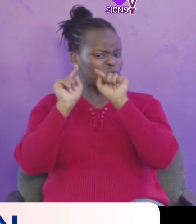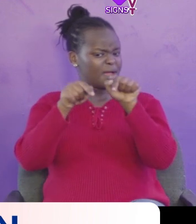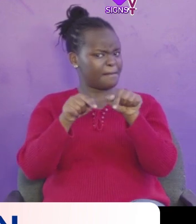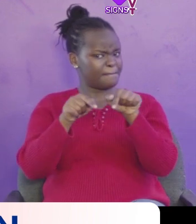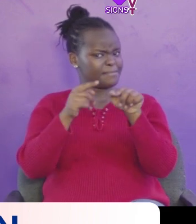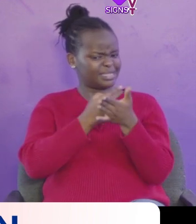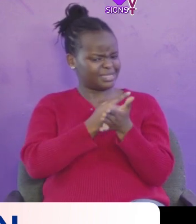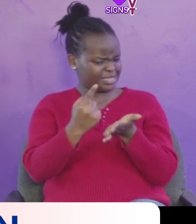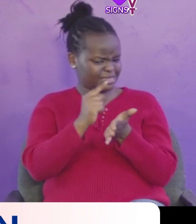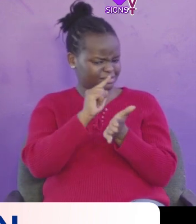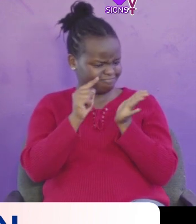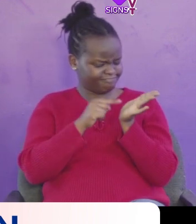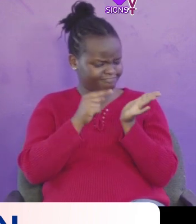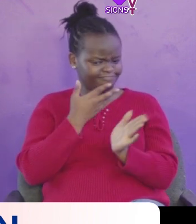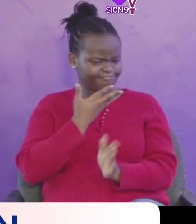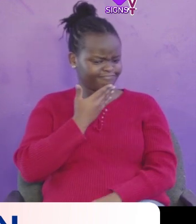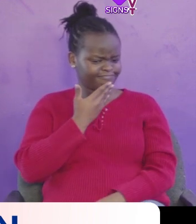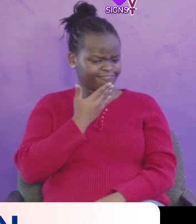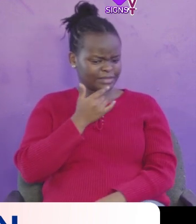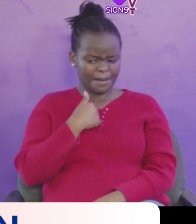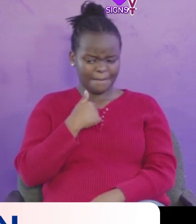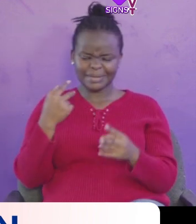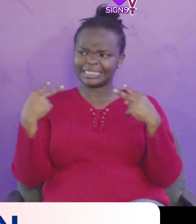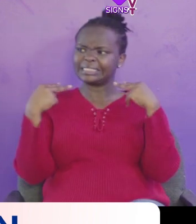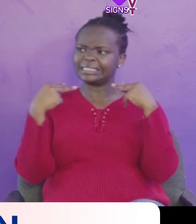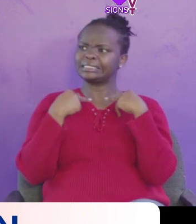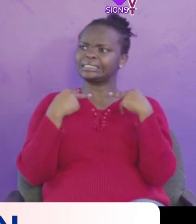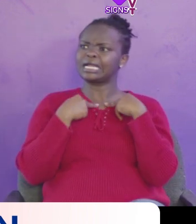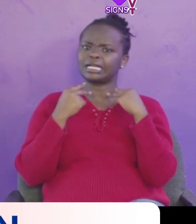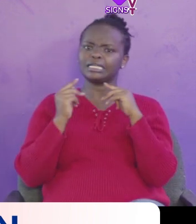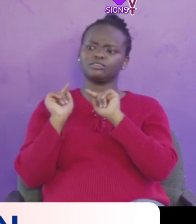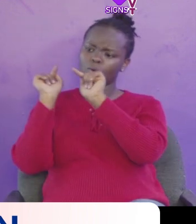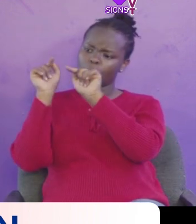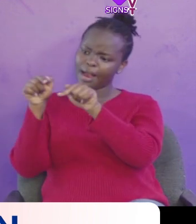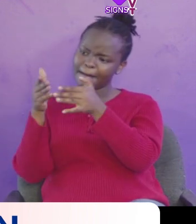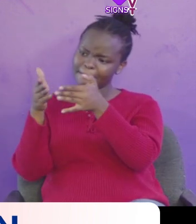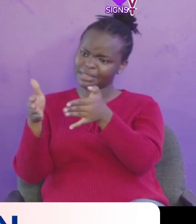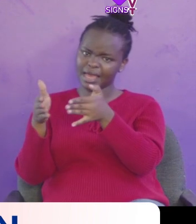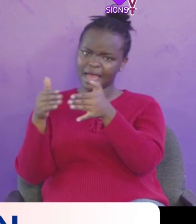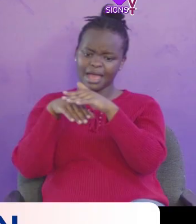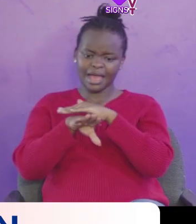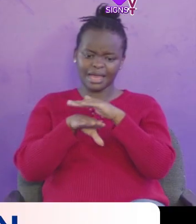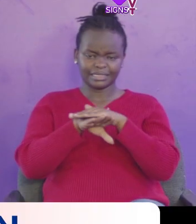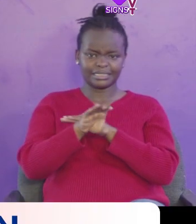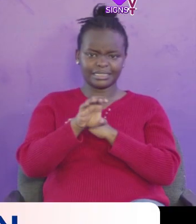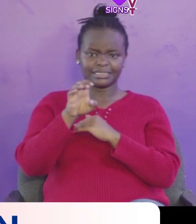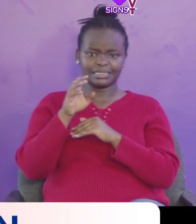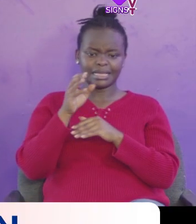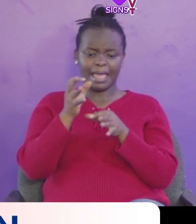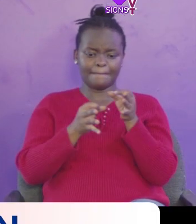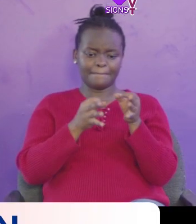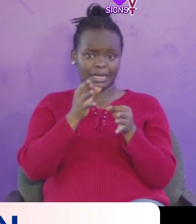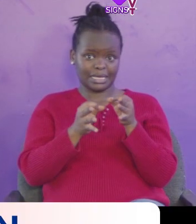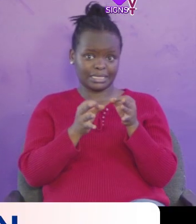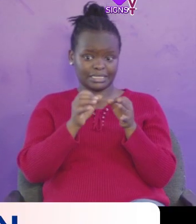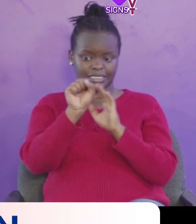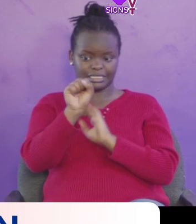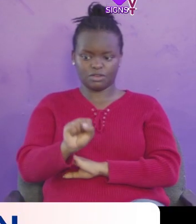this week, I've been struggling to come where it is. I access Embakasi South kutoka